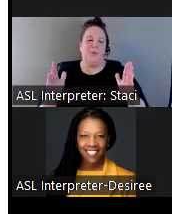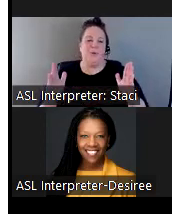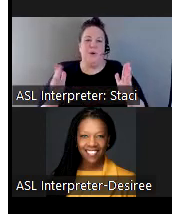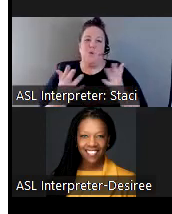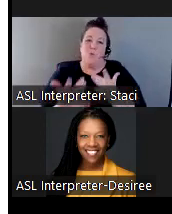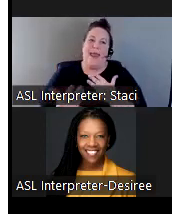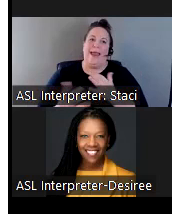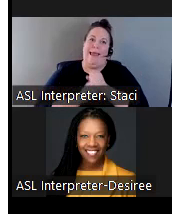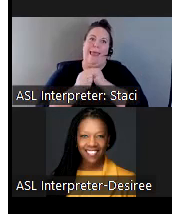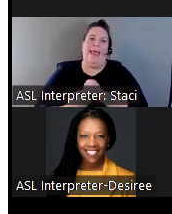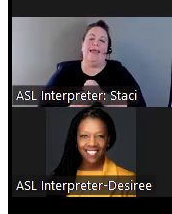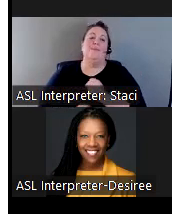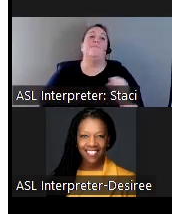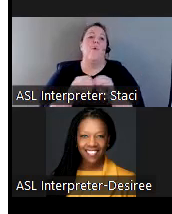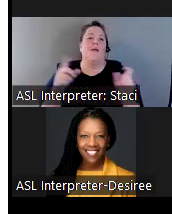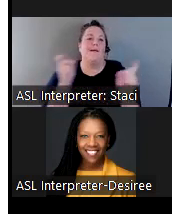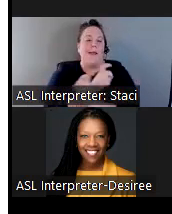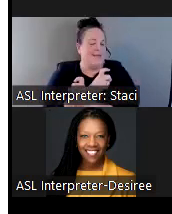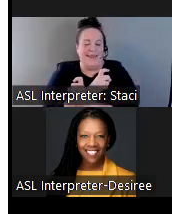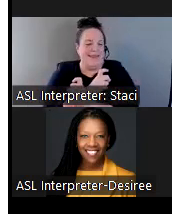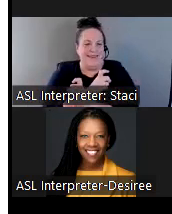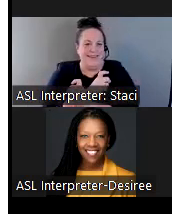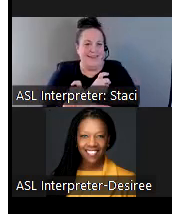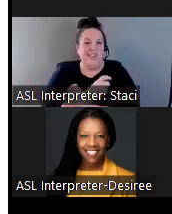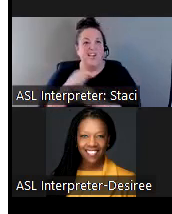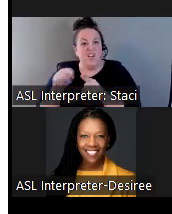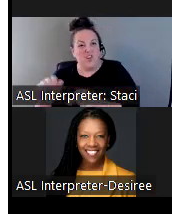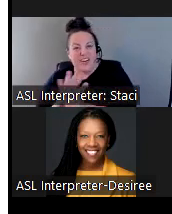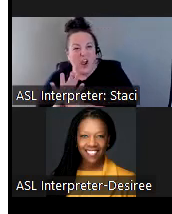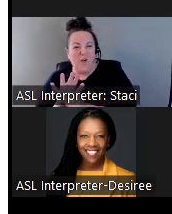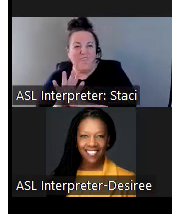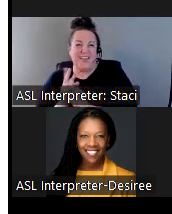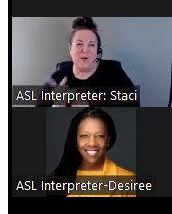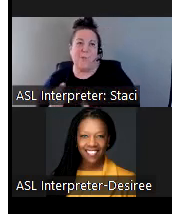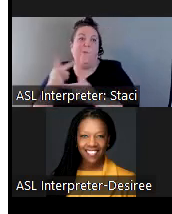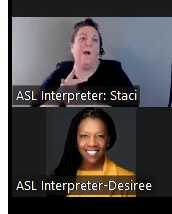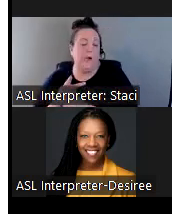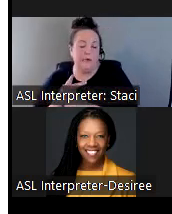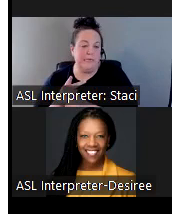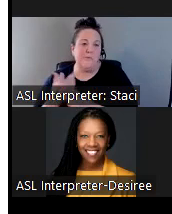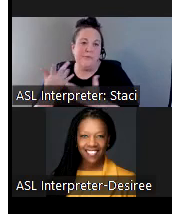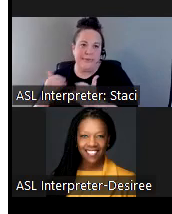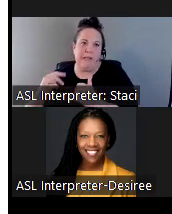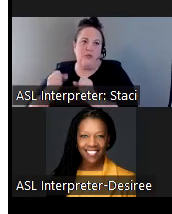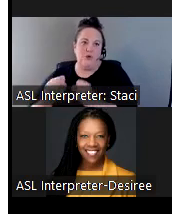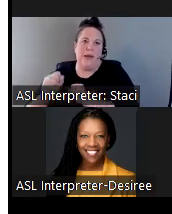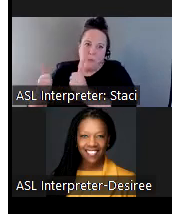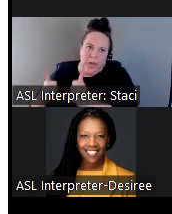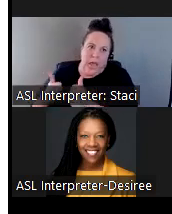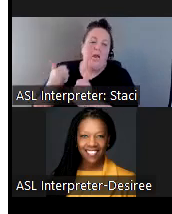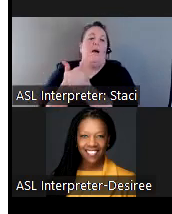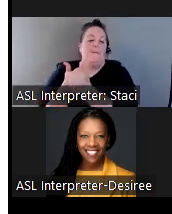complicate things. And frankly, it got even more complicated during COVID. And we're still catching up in terms of systems